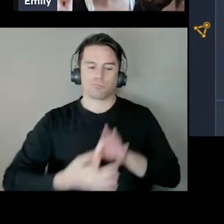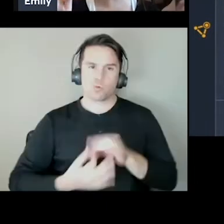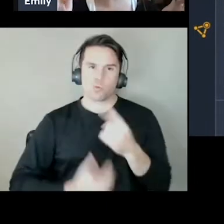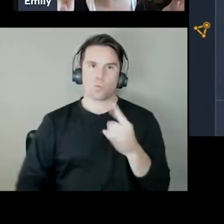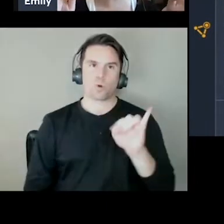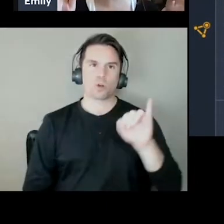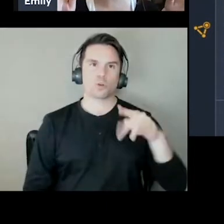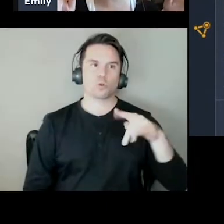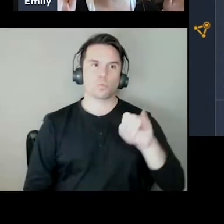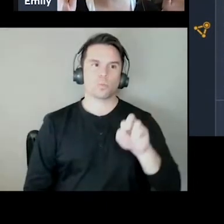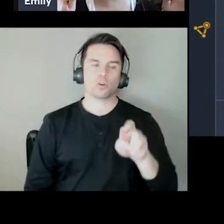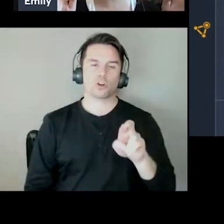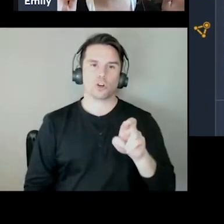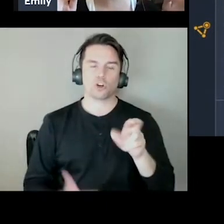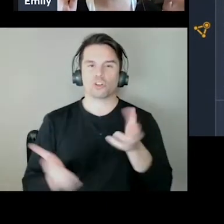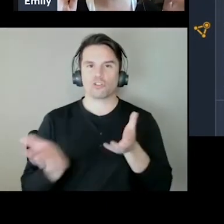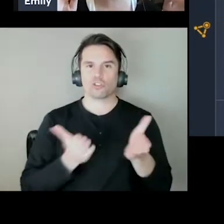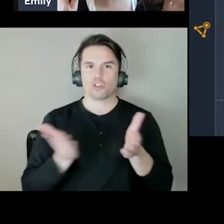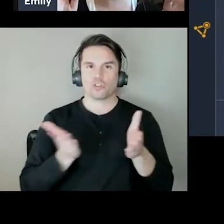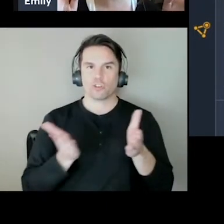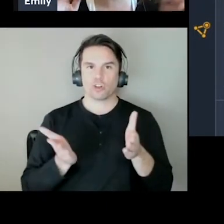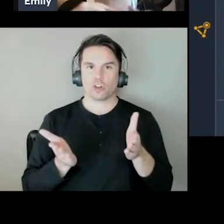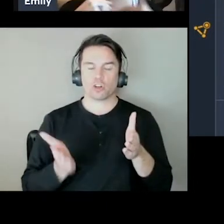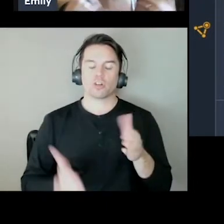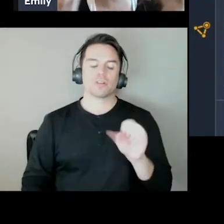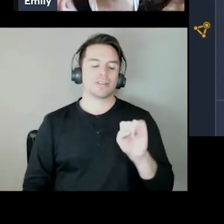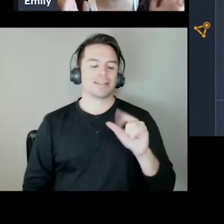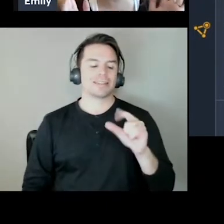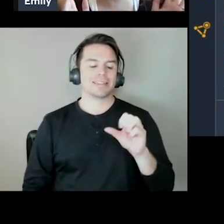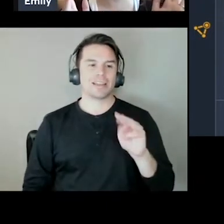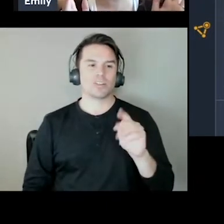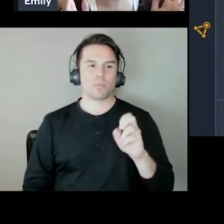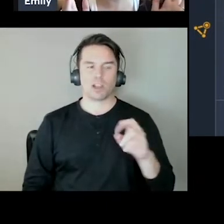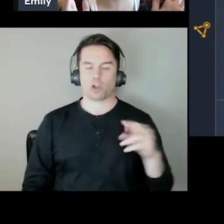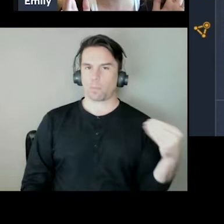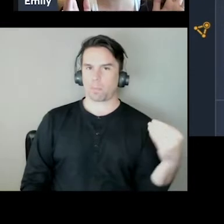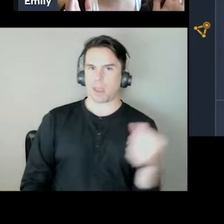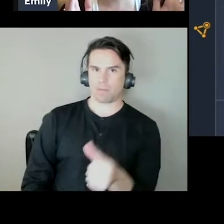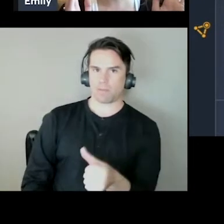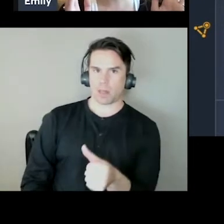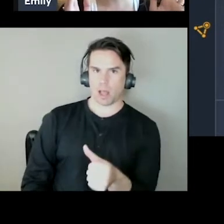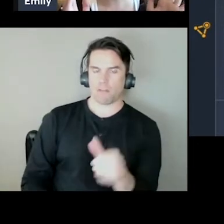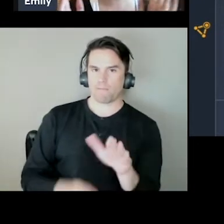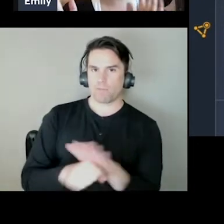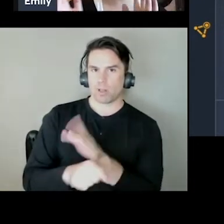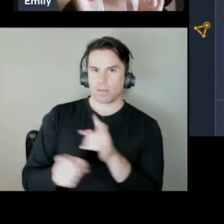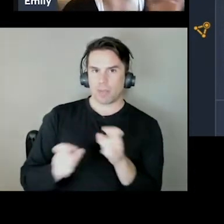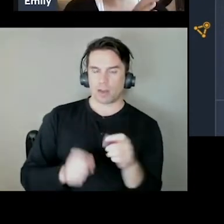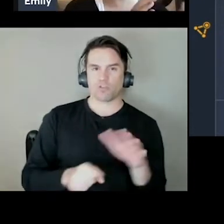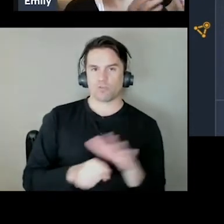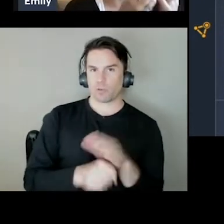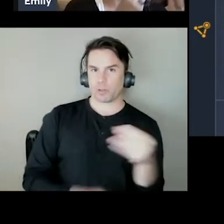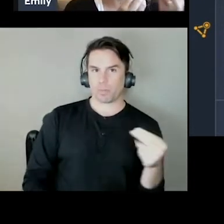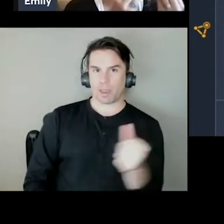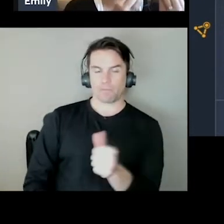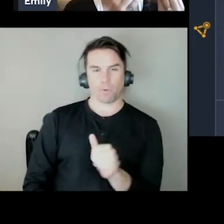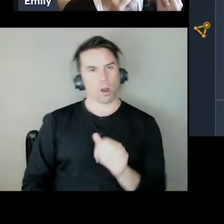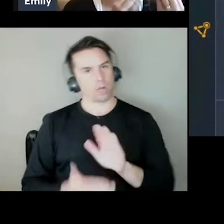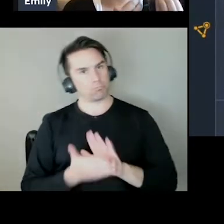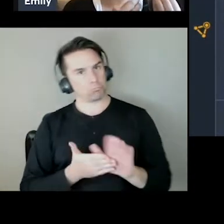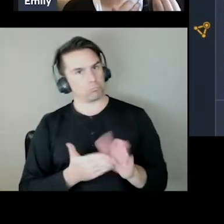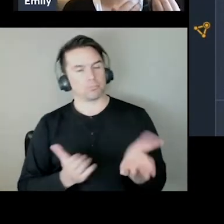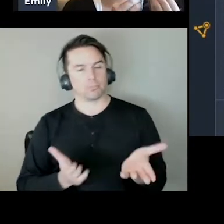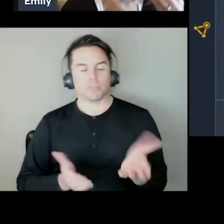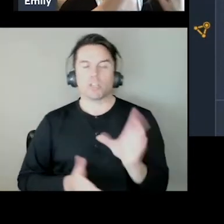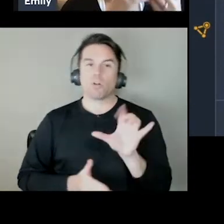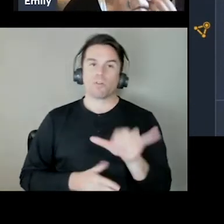that's paid for, by the way, by SageMaker, fully managed and fully paid for, which is lovely. And so that's basically hosting my